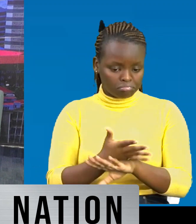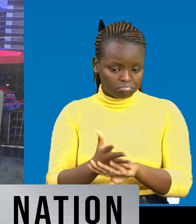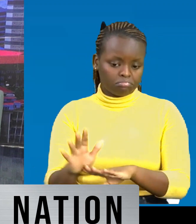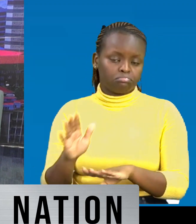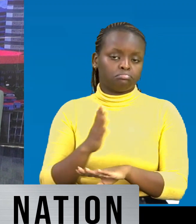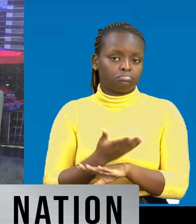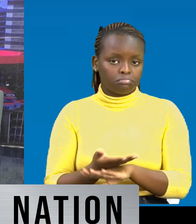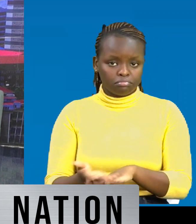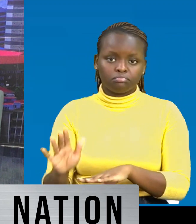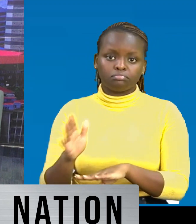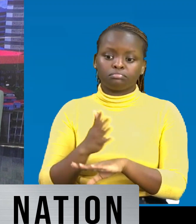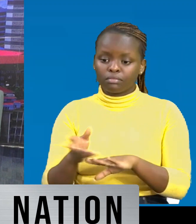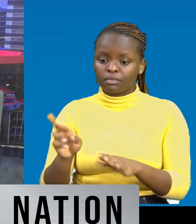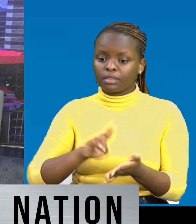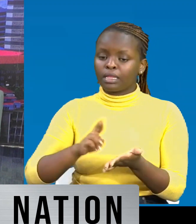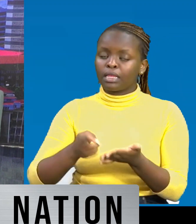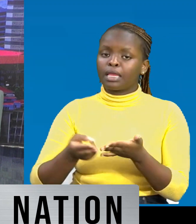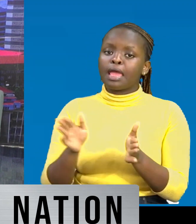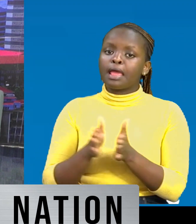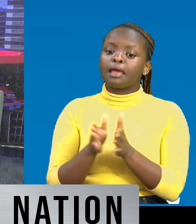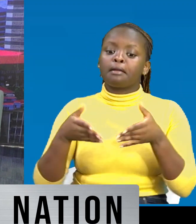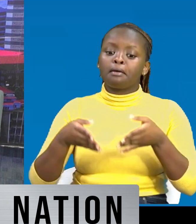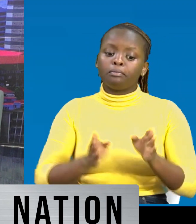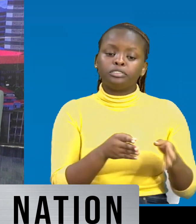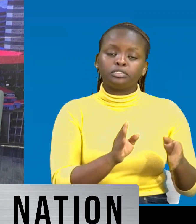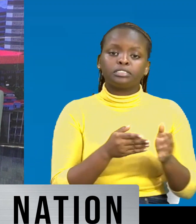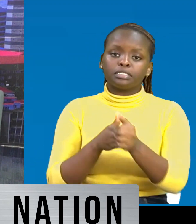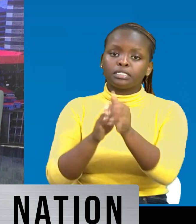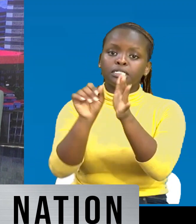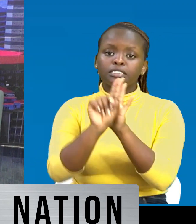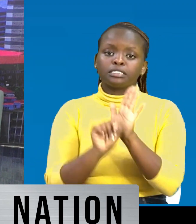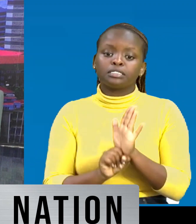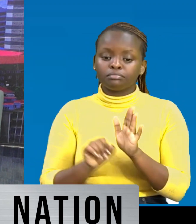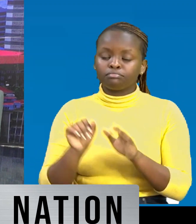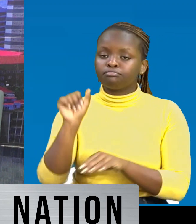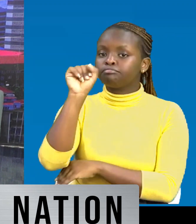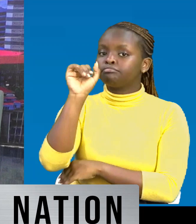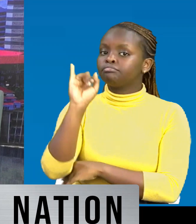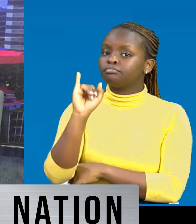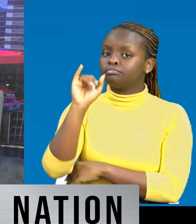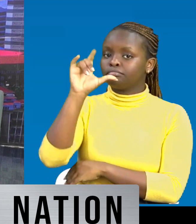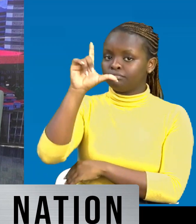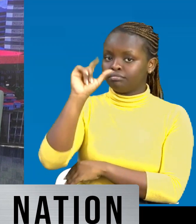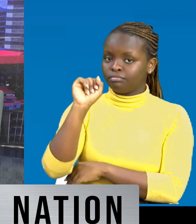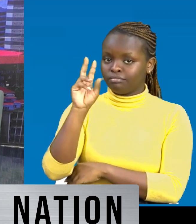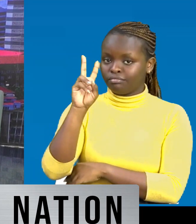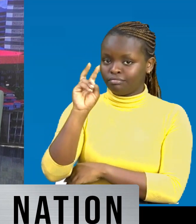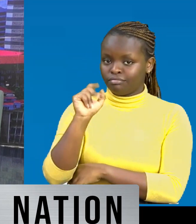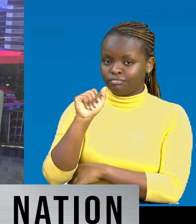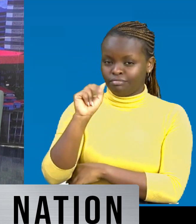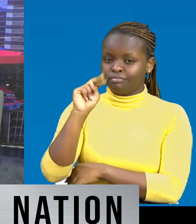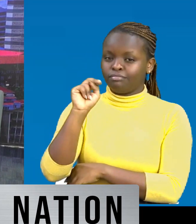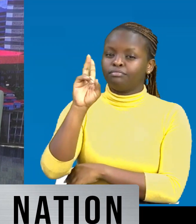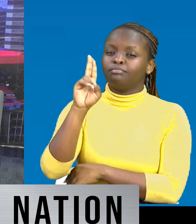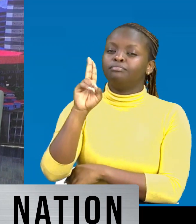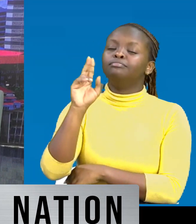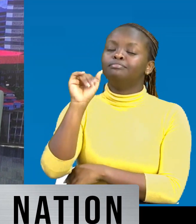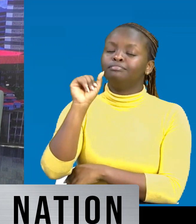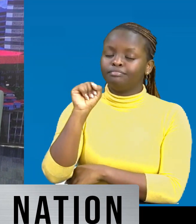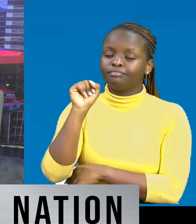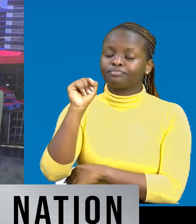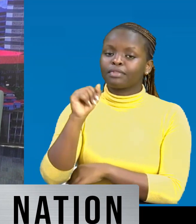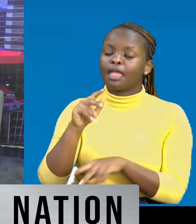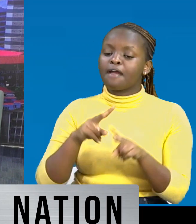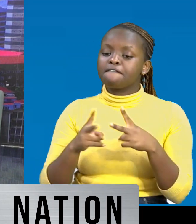and waste opportunities of leadership. Sylvanus is a young person. He's a person who, if you heard him in other forums, is